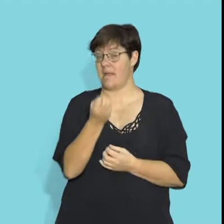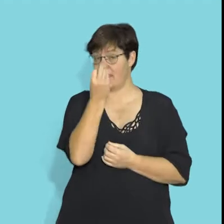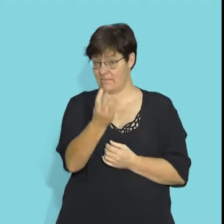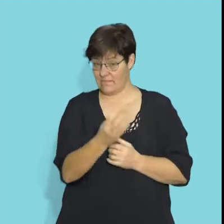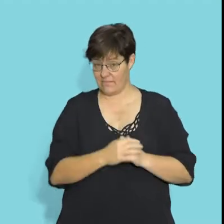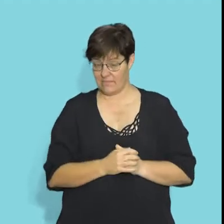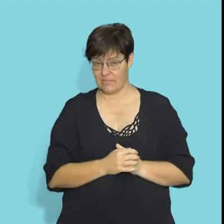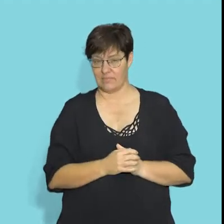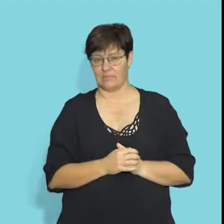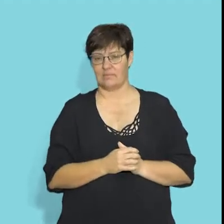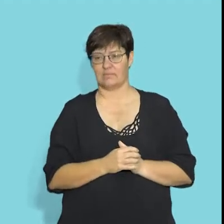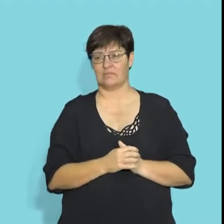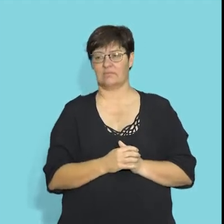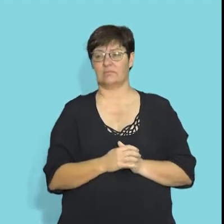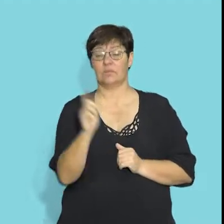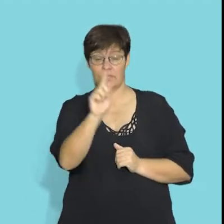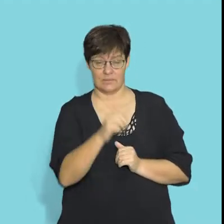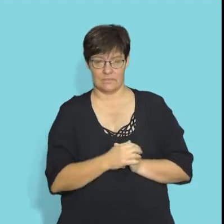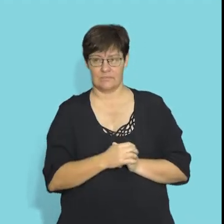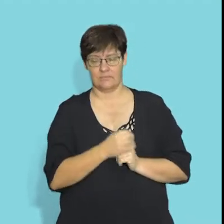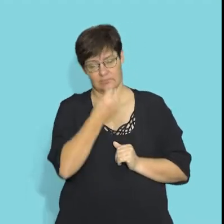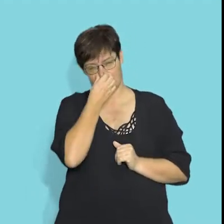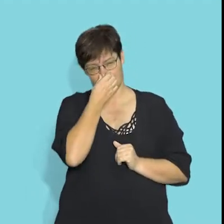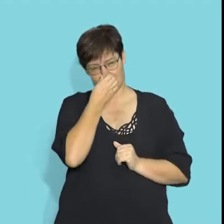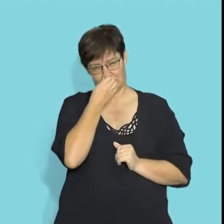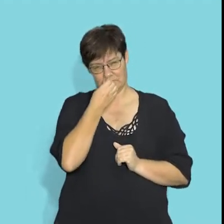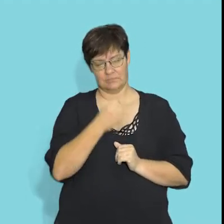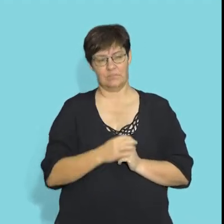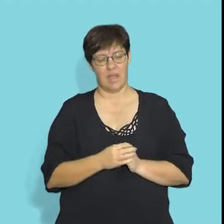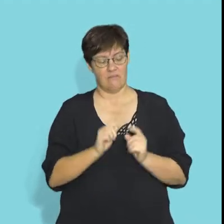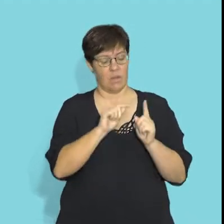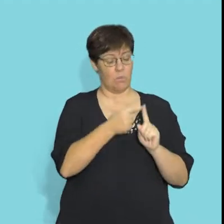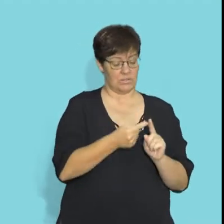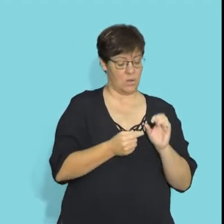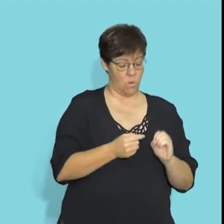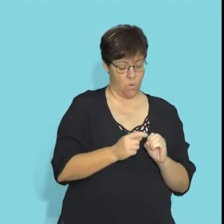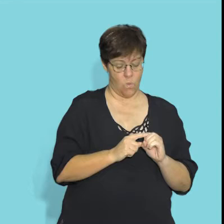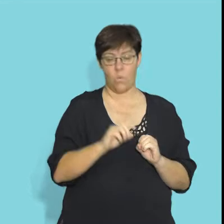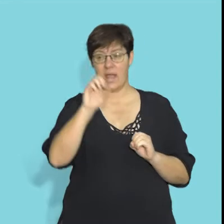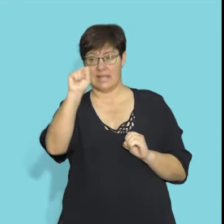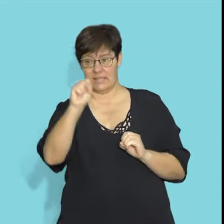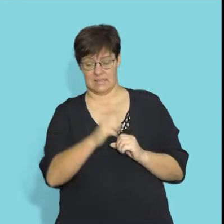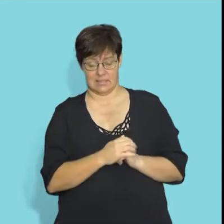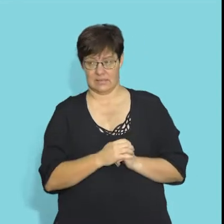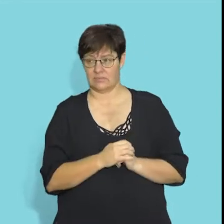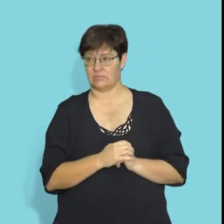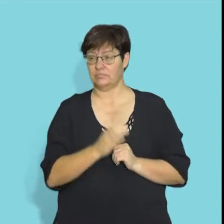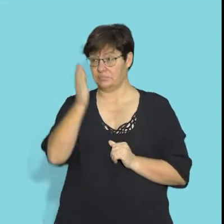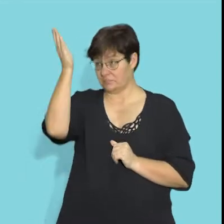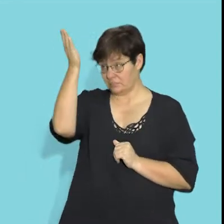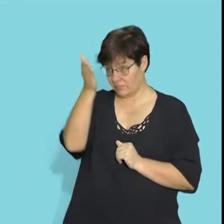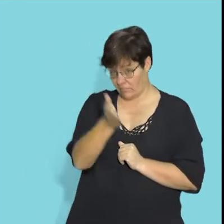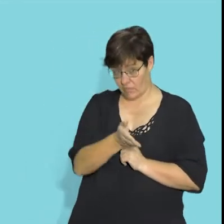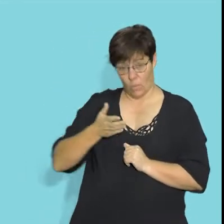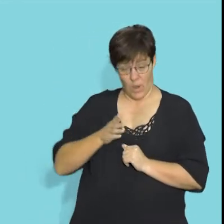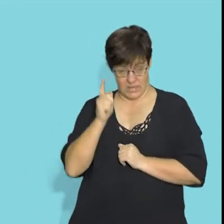which is the steepness of the graph, is this. If I've got 2 points, O and S, so if I were working out the steepness